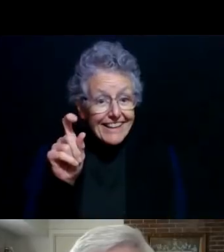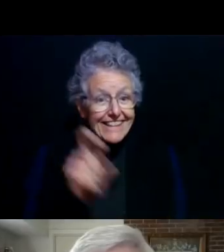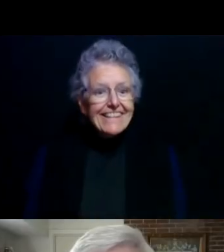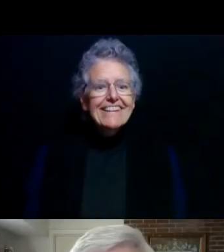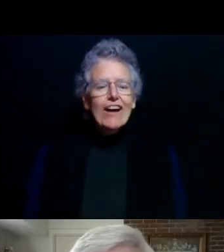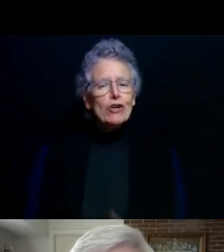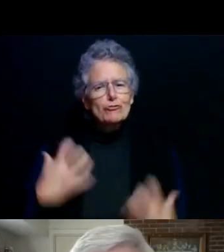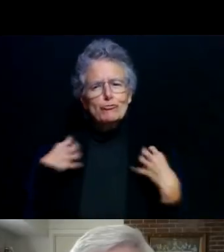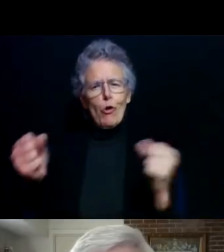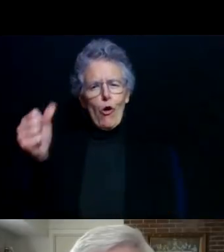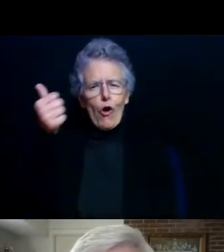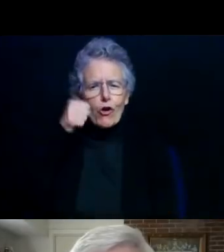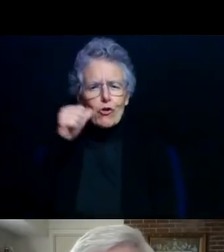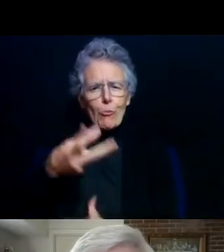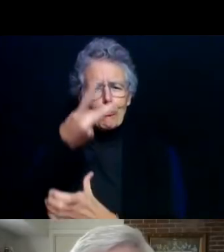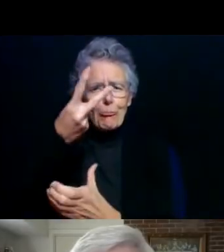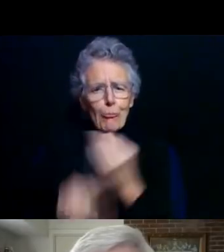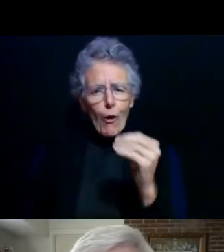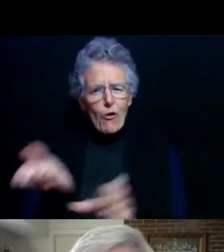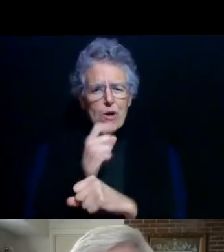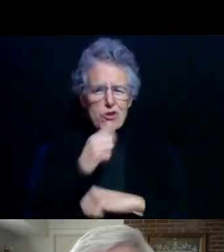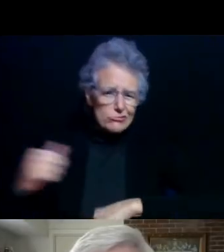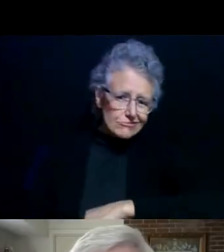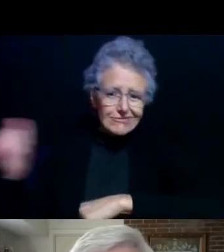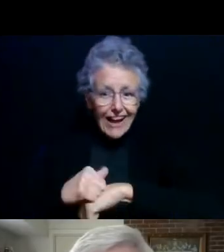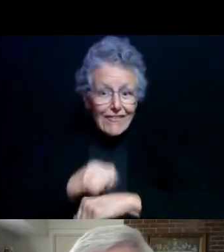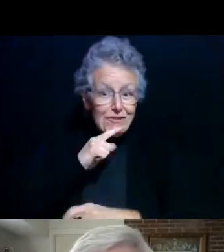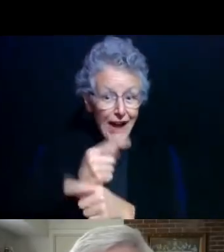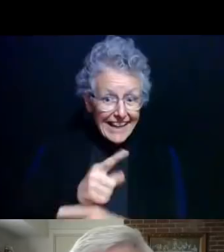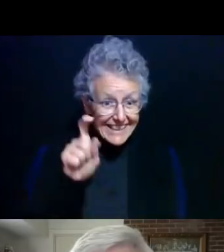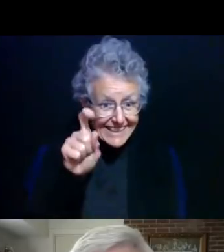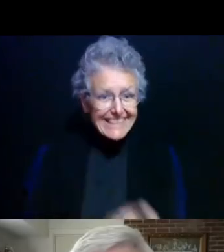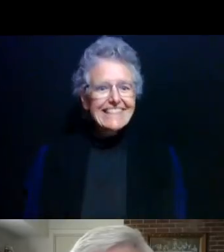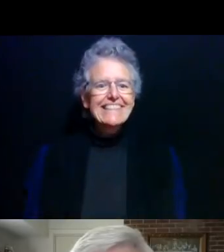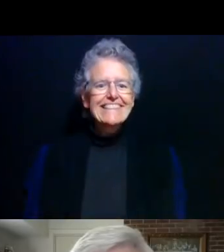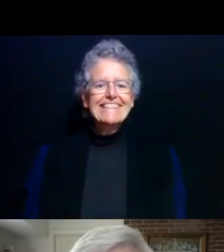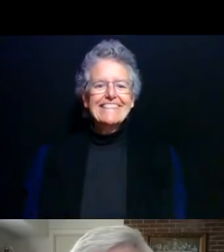strong girls. Yeah, and it makes you tougher. Huh?